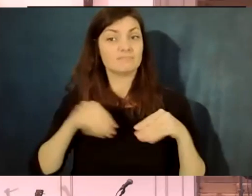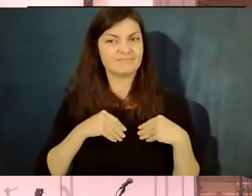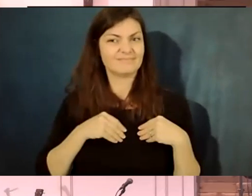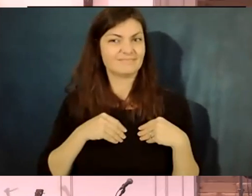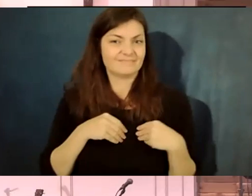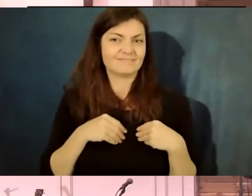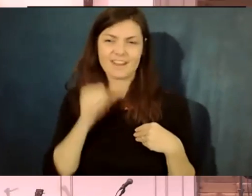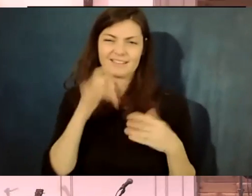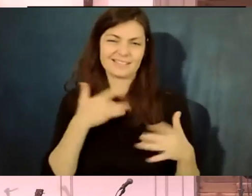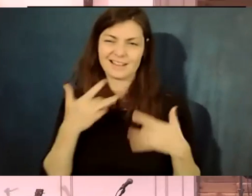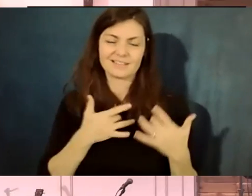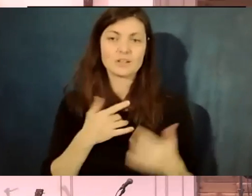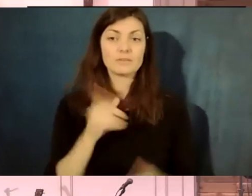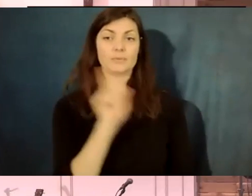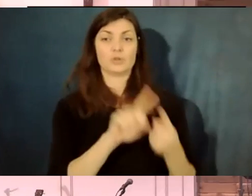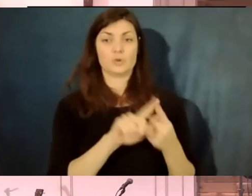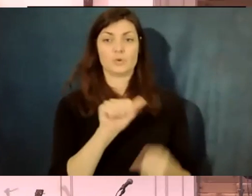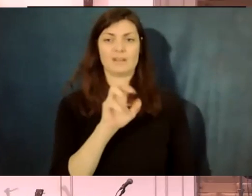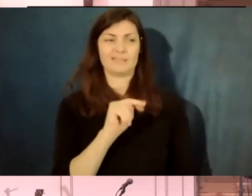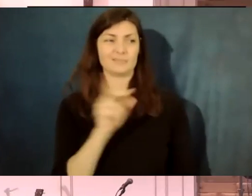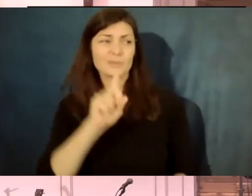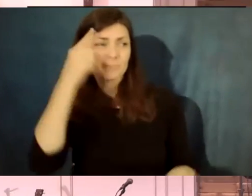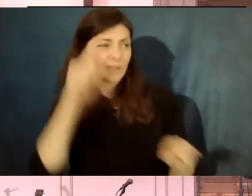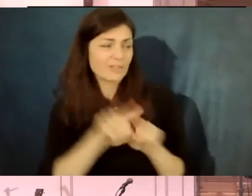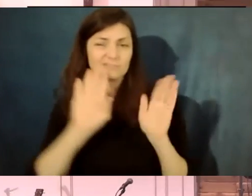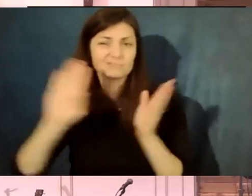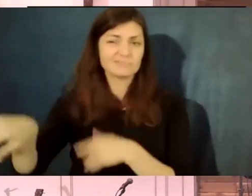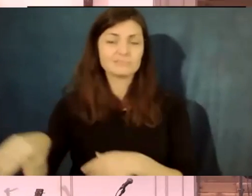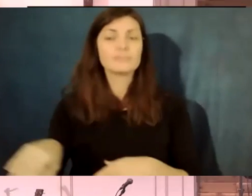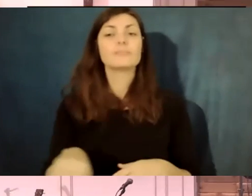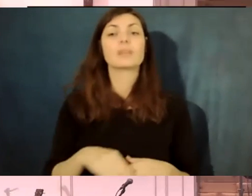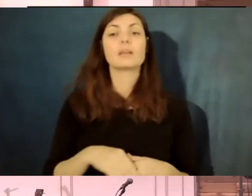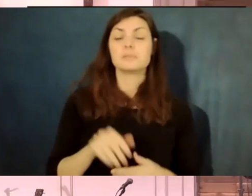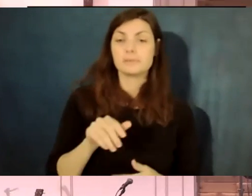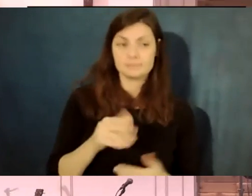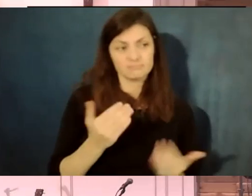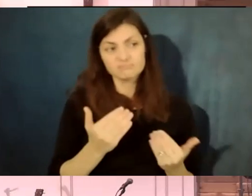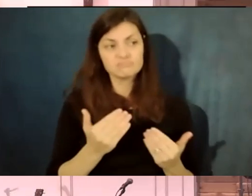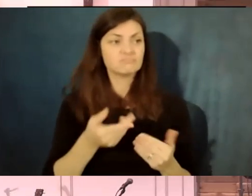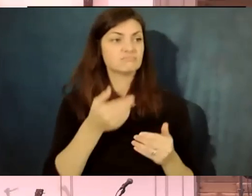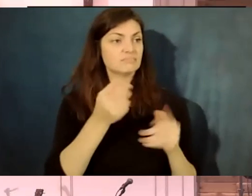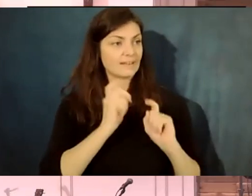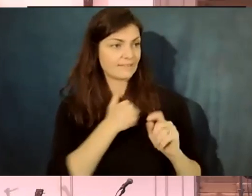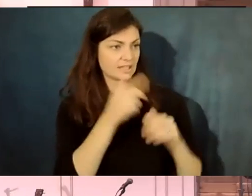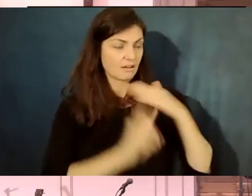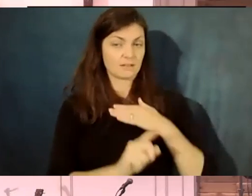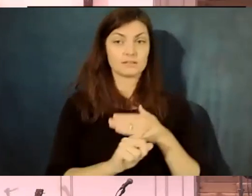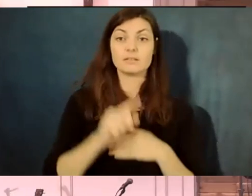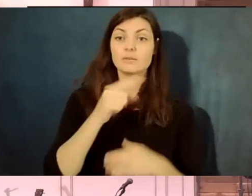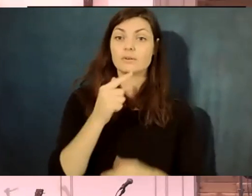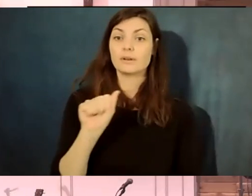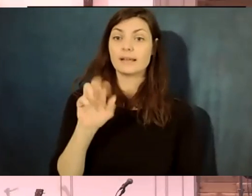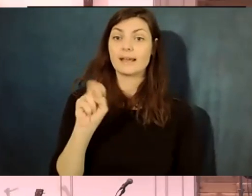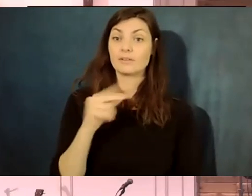We don't know what's become of your brother. And Aaron said to them, break off the golden earrings, which are in the ears of your wives, your